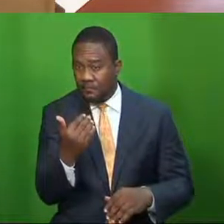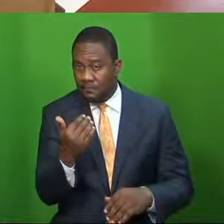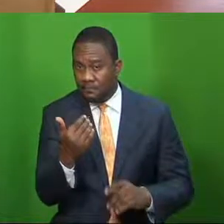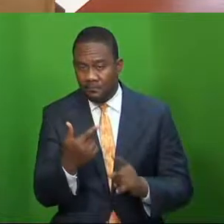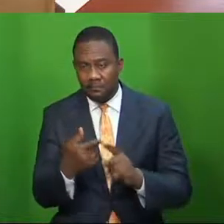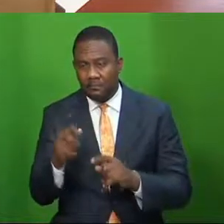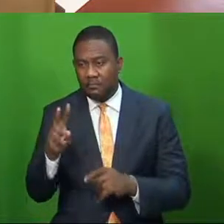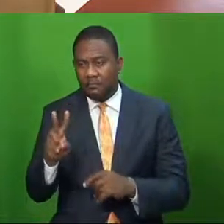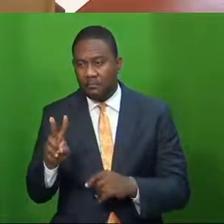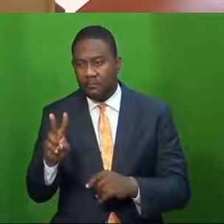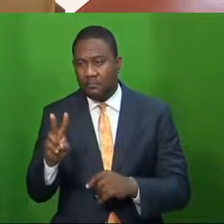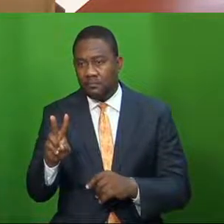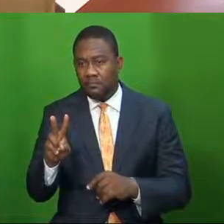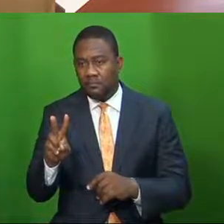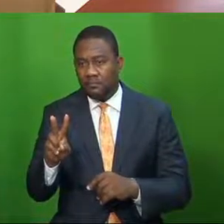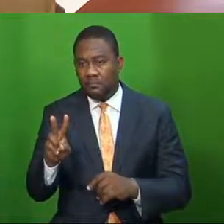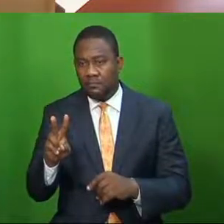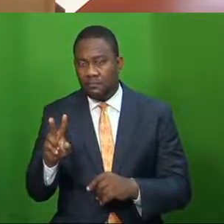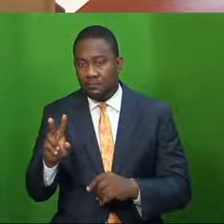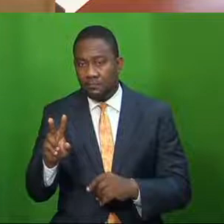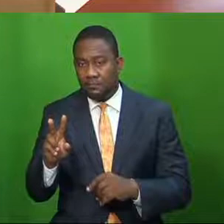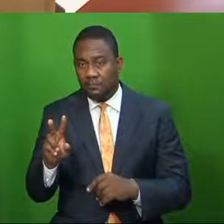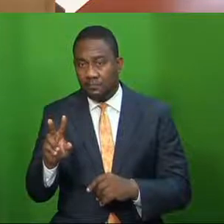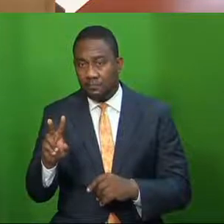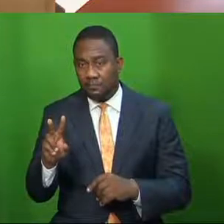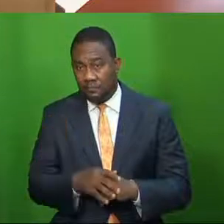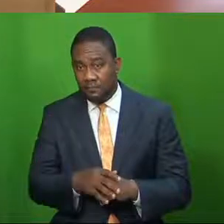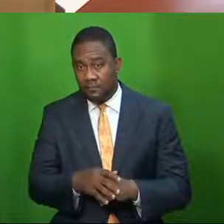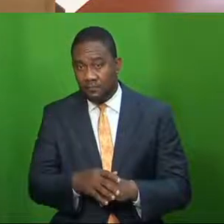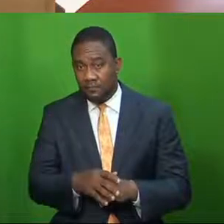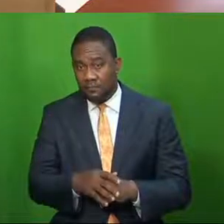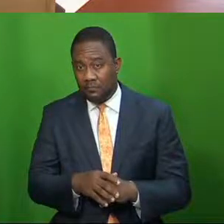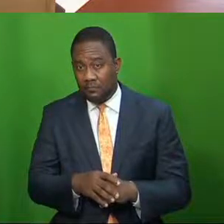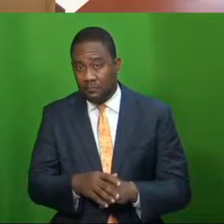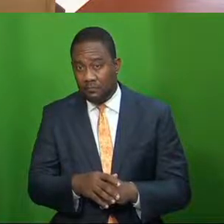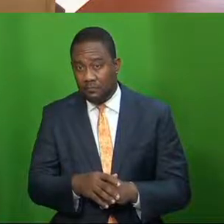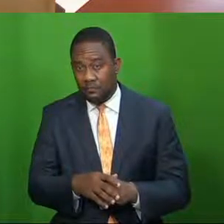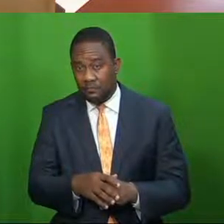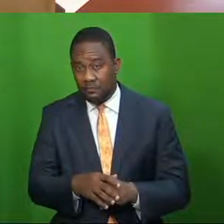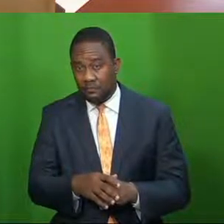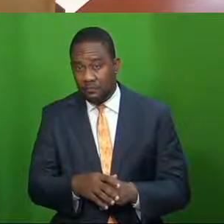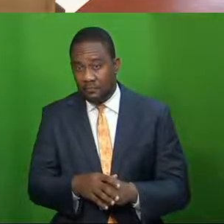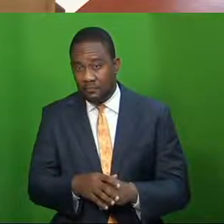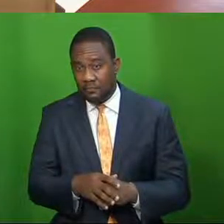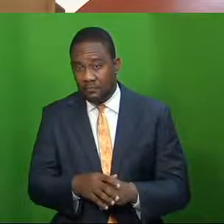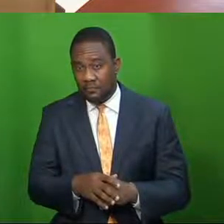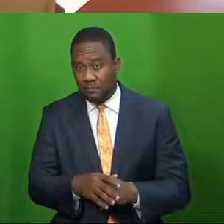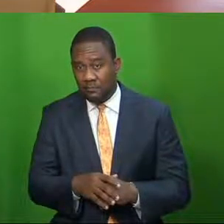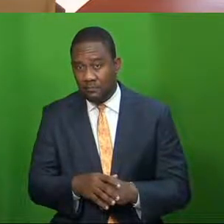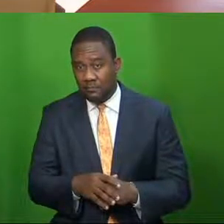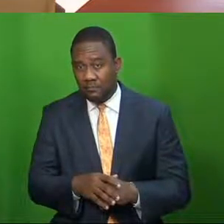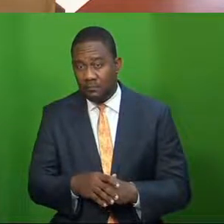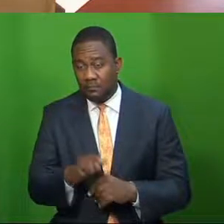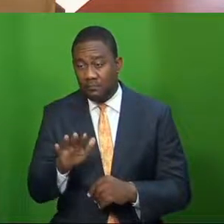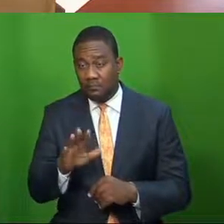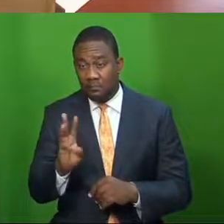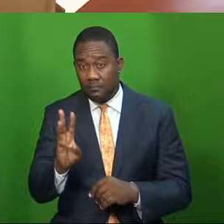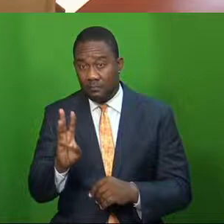members had tested positive, and 56 out of 3 staff had also tested positive.